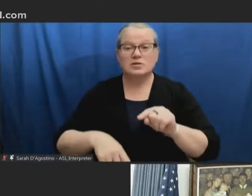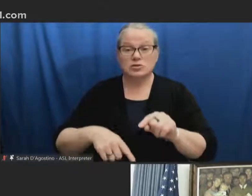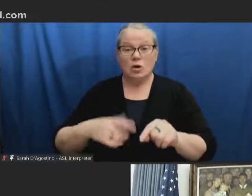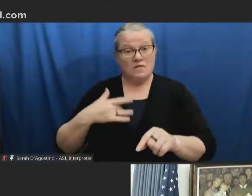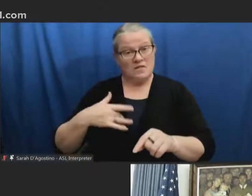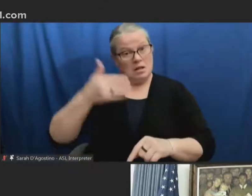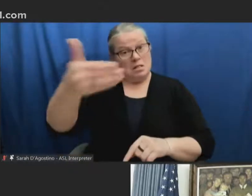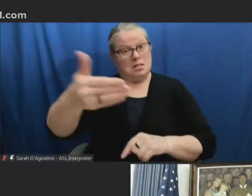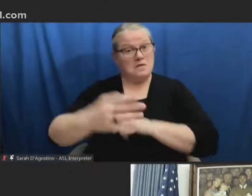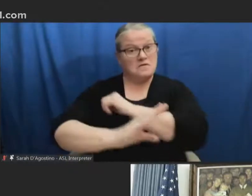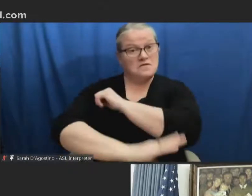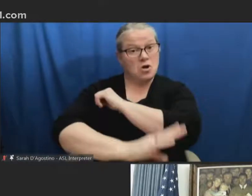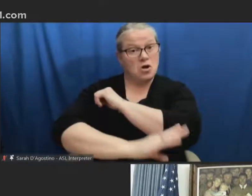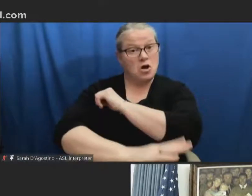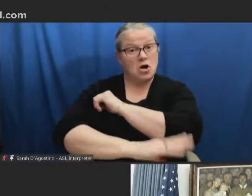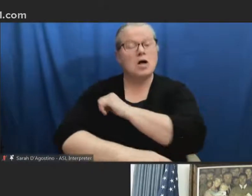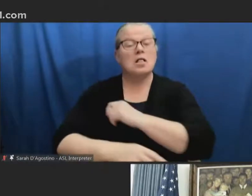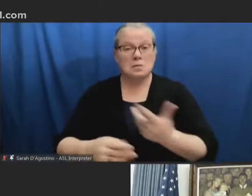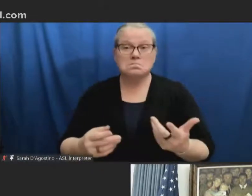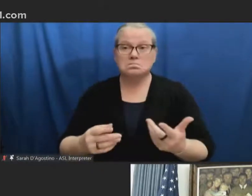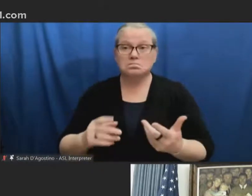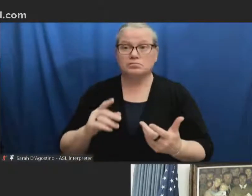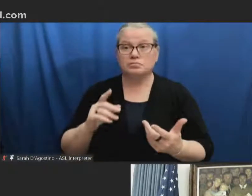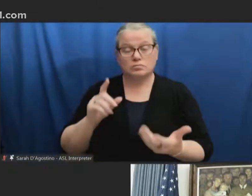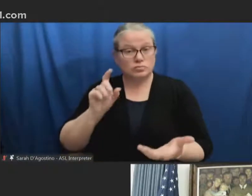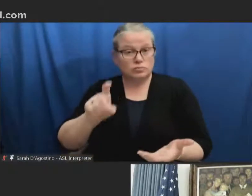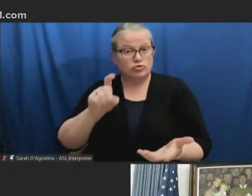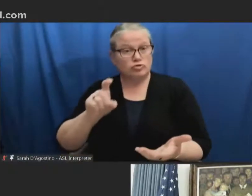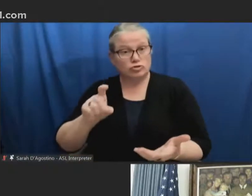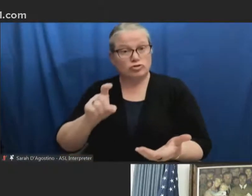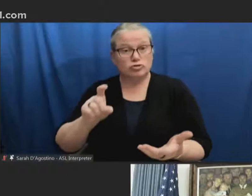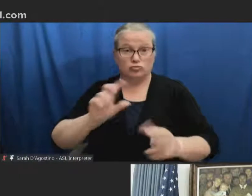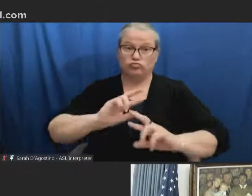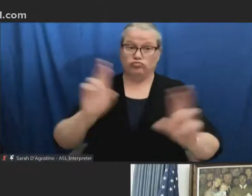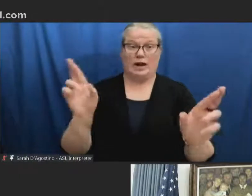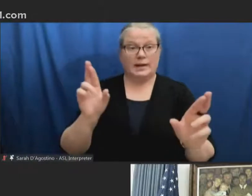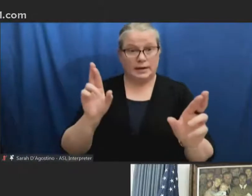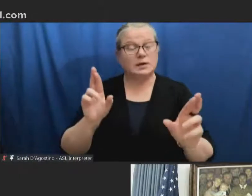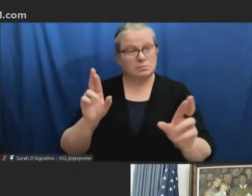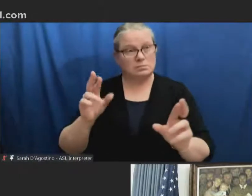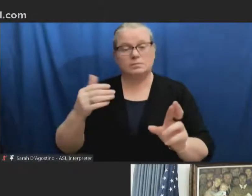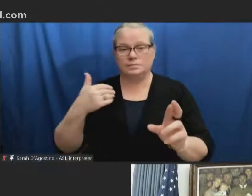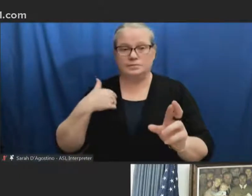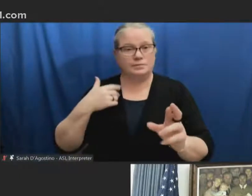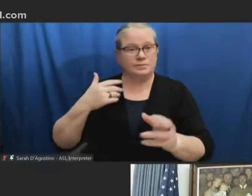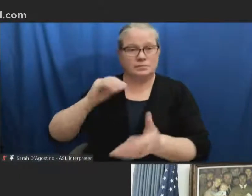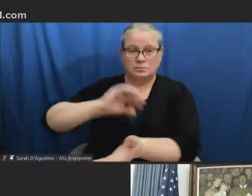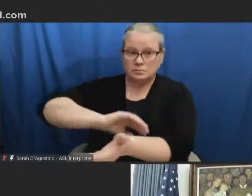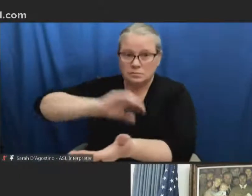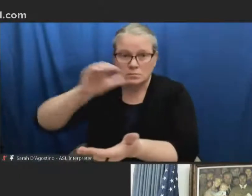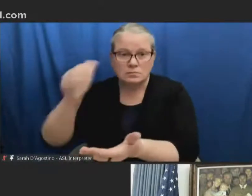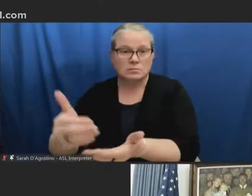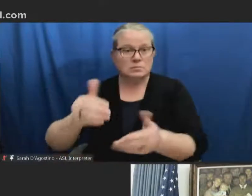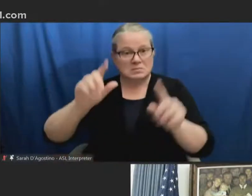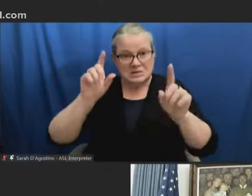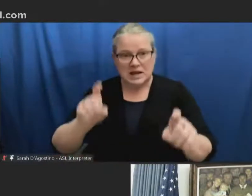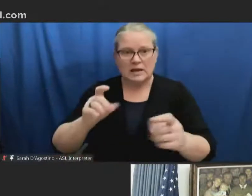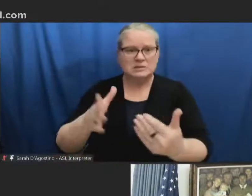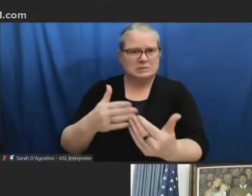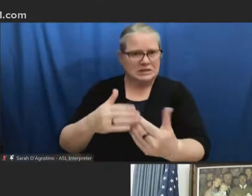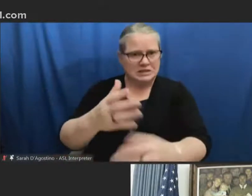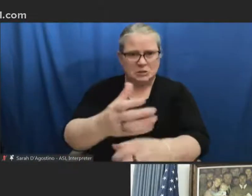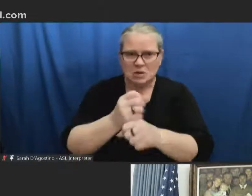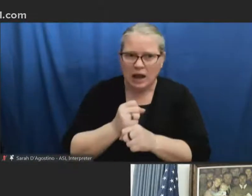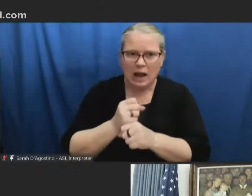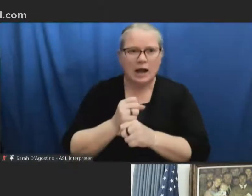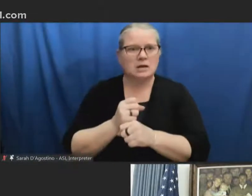fall, I think that we should have a situation where there is a large supply of diagnostic tests. These are widely accessible. Yes, you will be